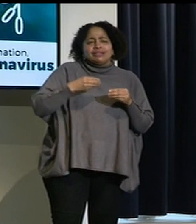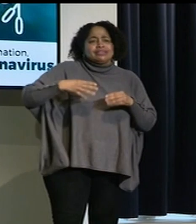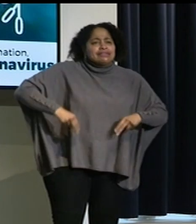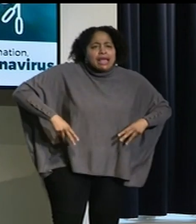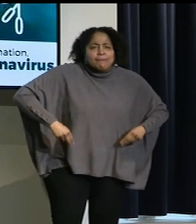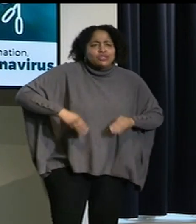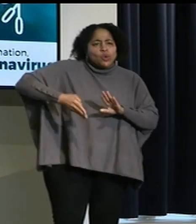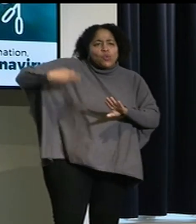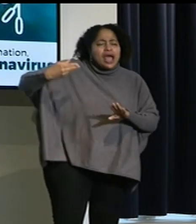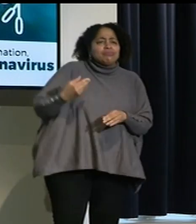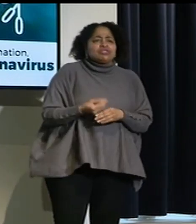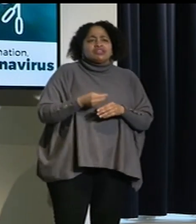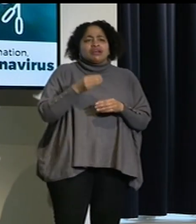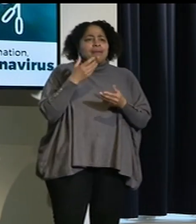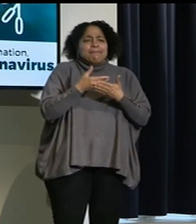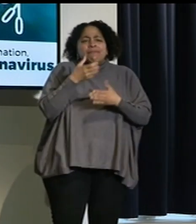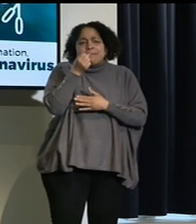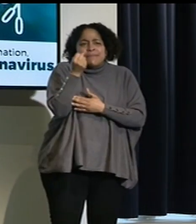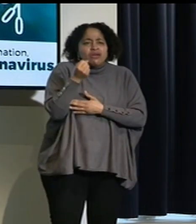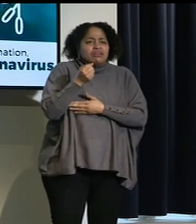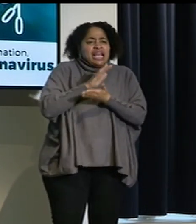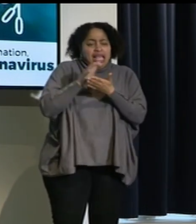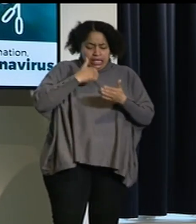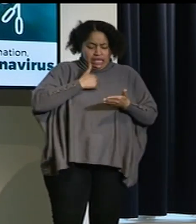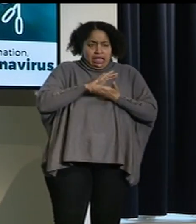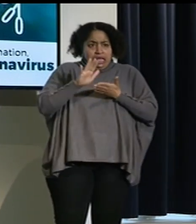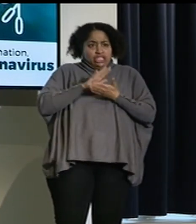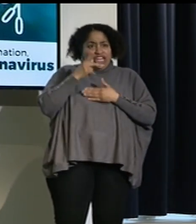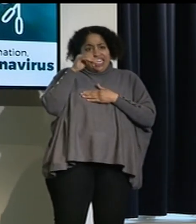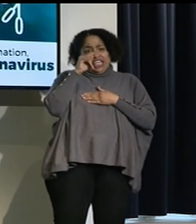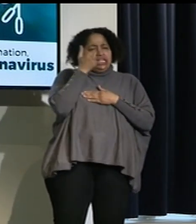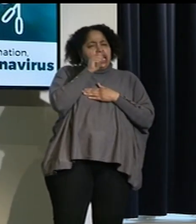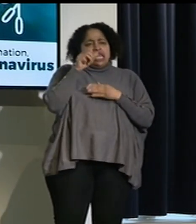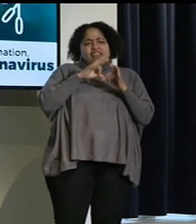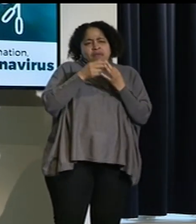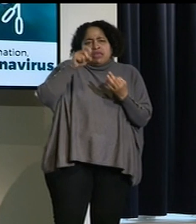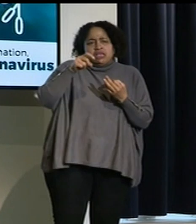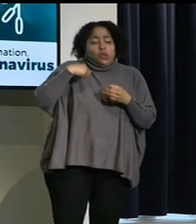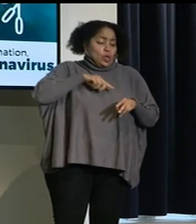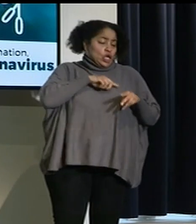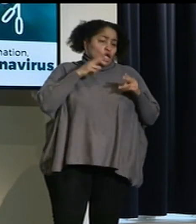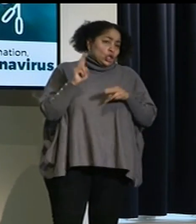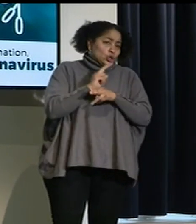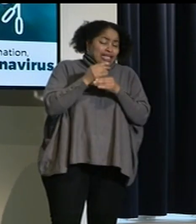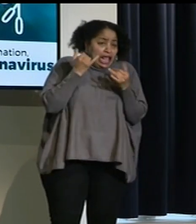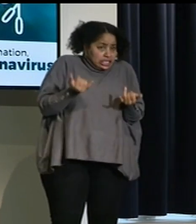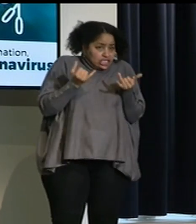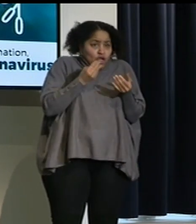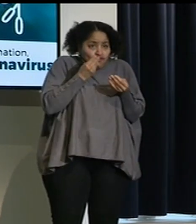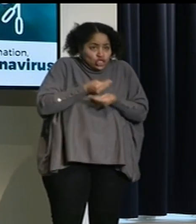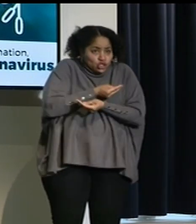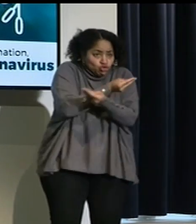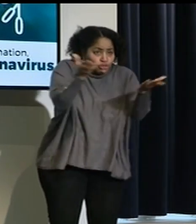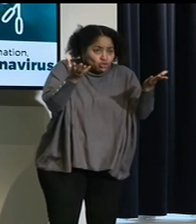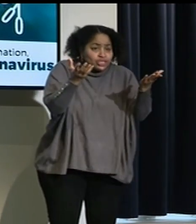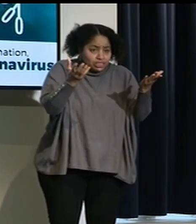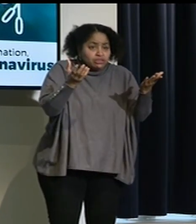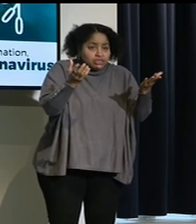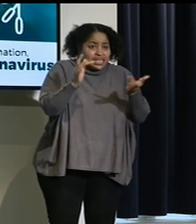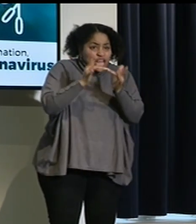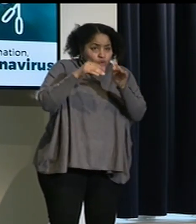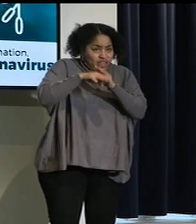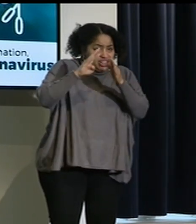kits, and anything else a family might need. We are using the existing food distribution network in the city.